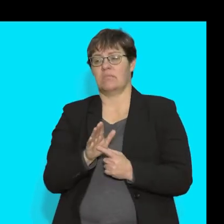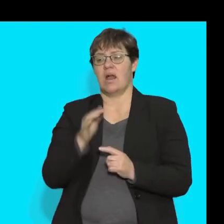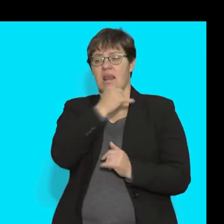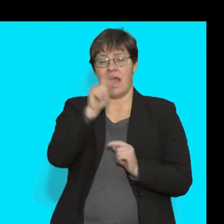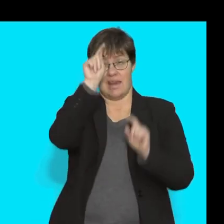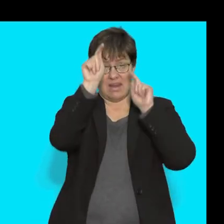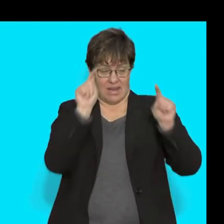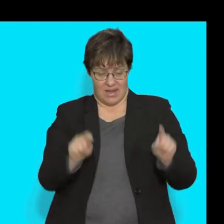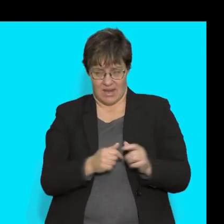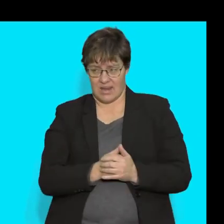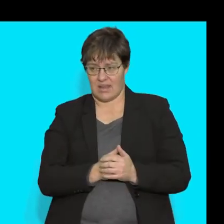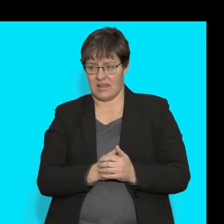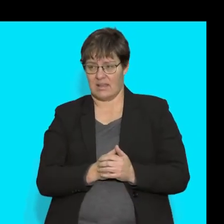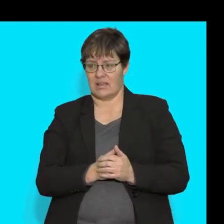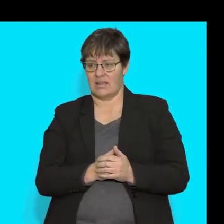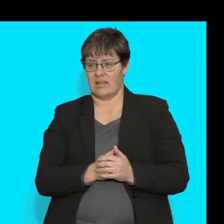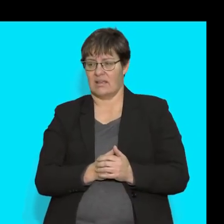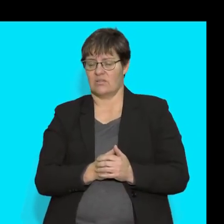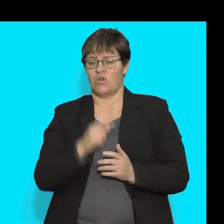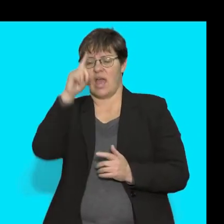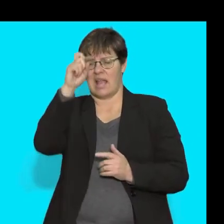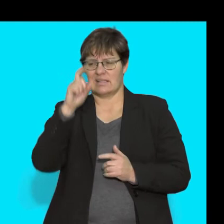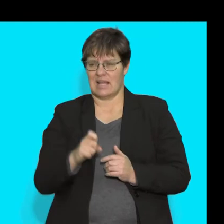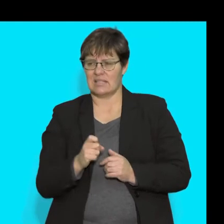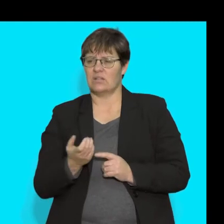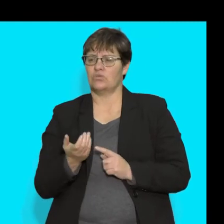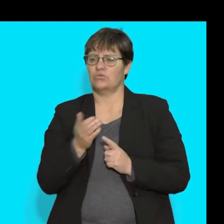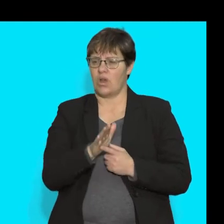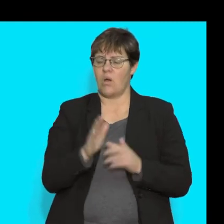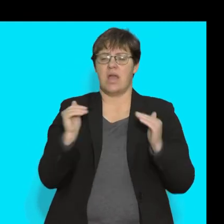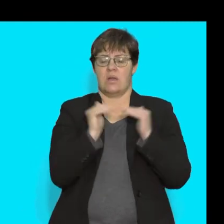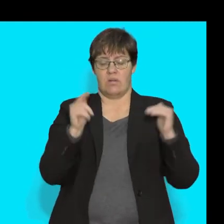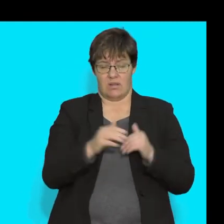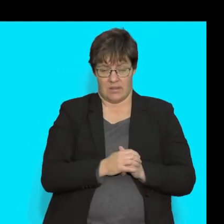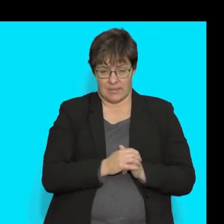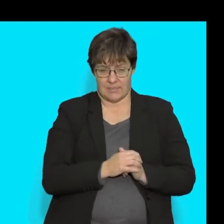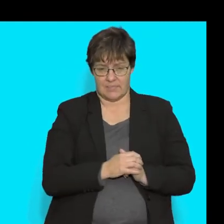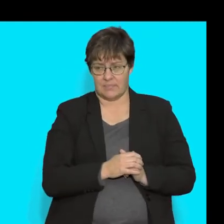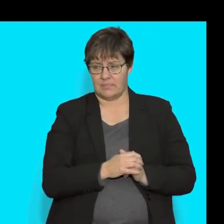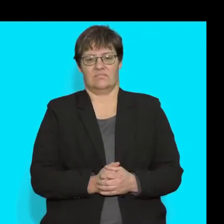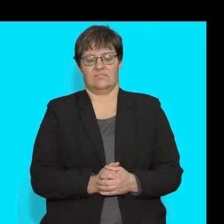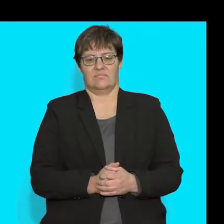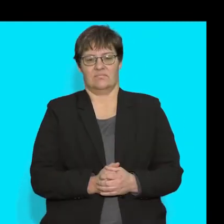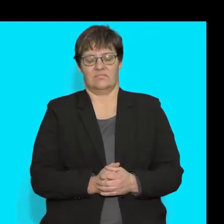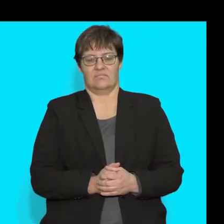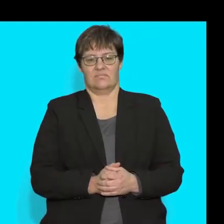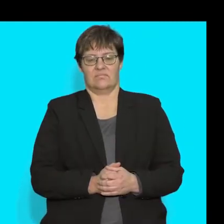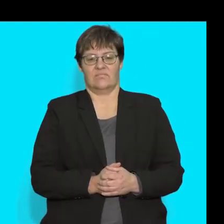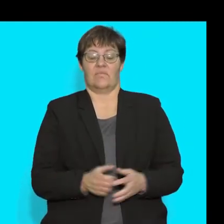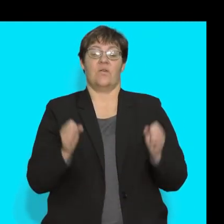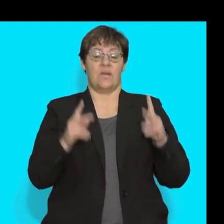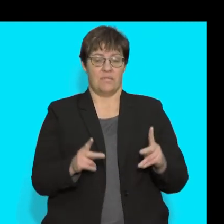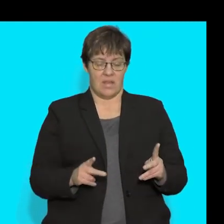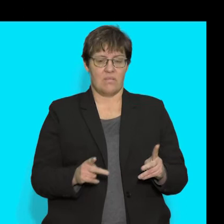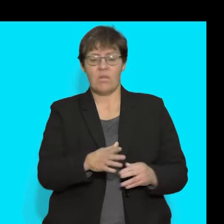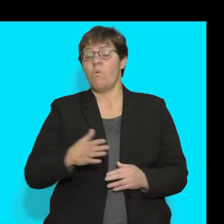to indicate them with liners, and then this is an X there, just to say they are equal. All right, so